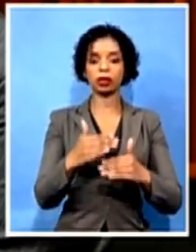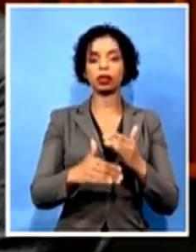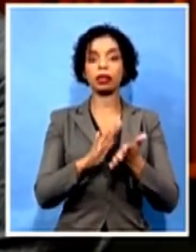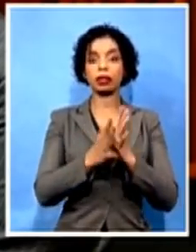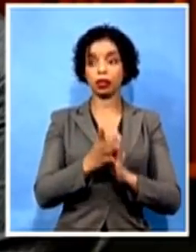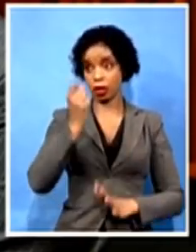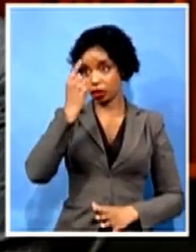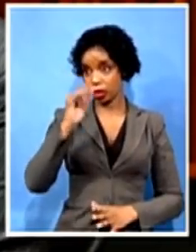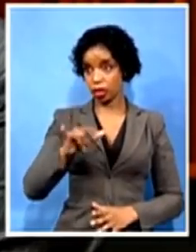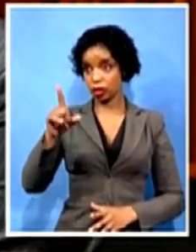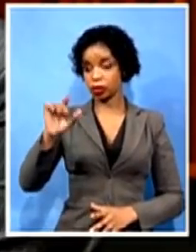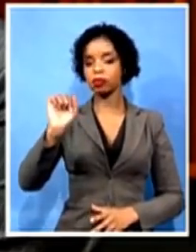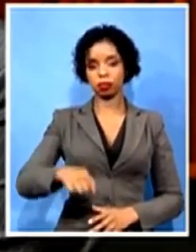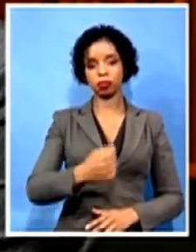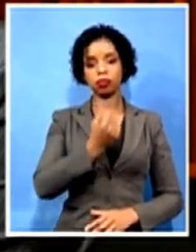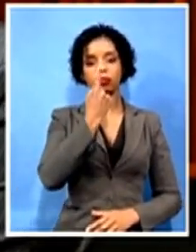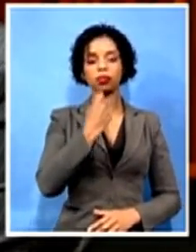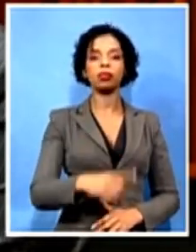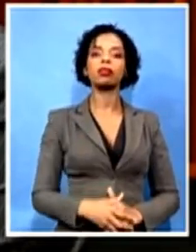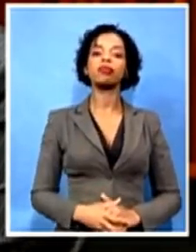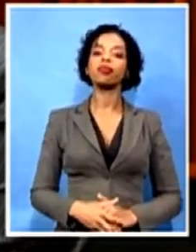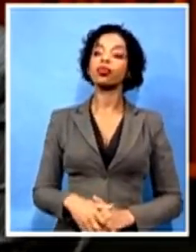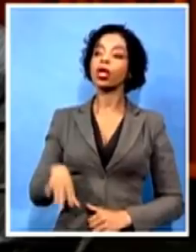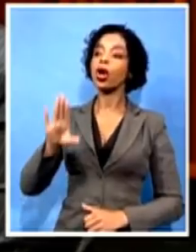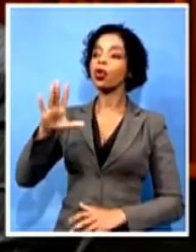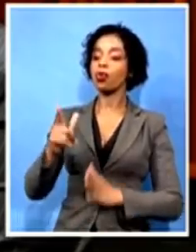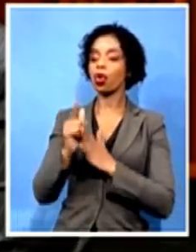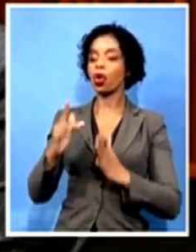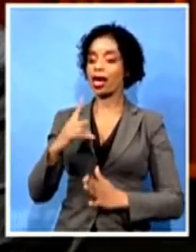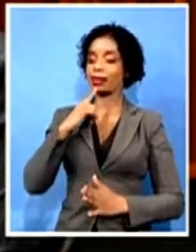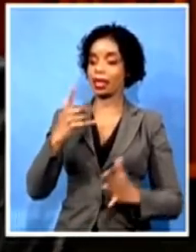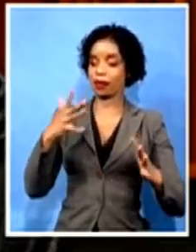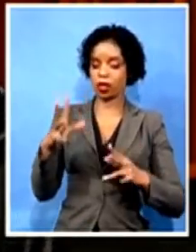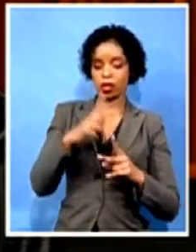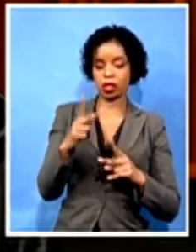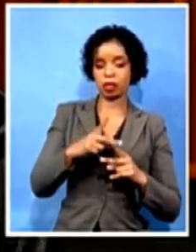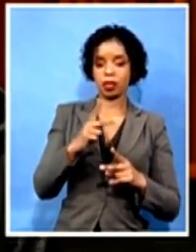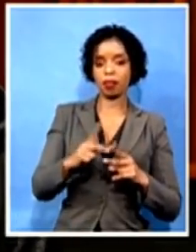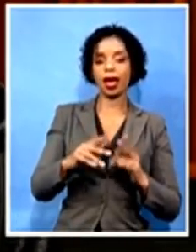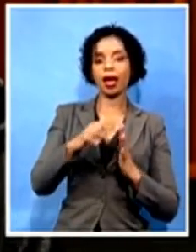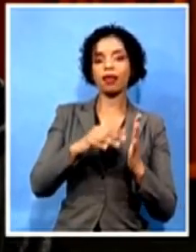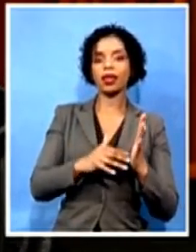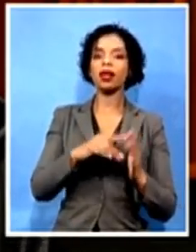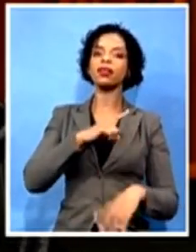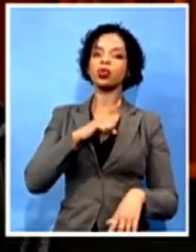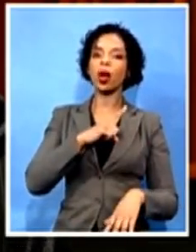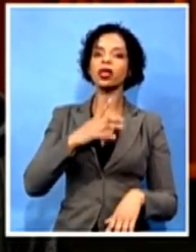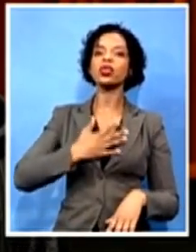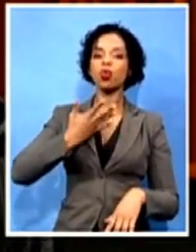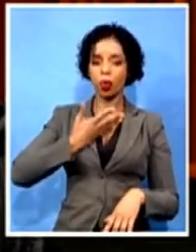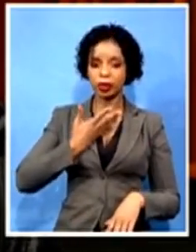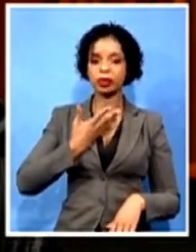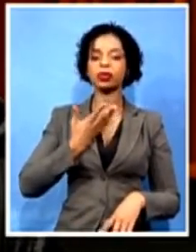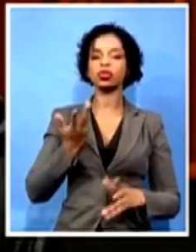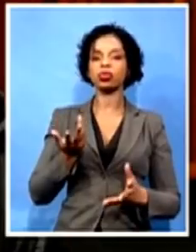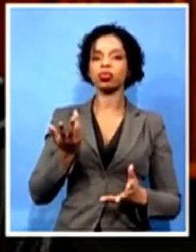an affidavit in support of your application for bail. Has he gone through the affidavit with you? Are you aware of the content thereof? Yes, we briefly